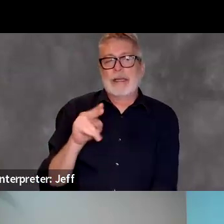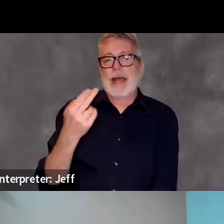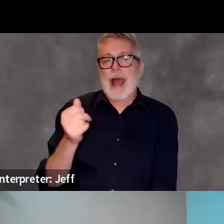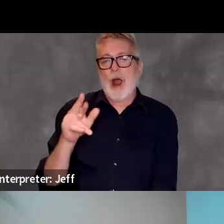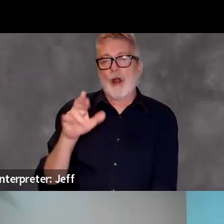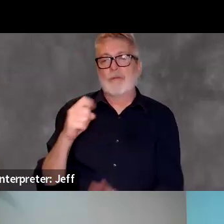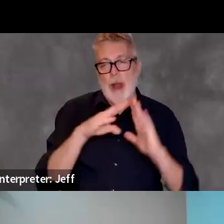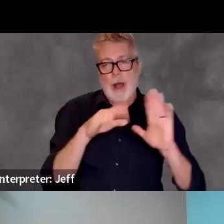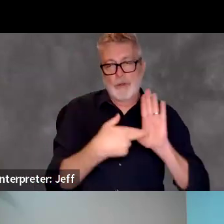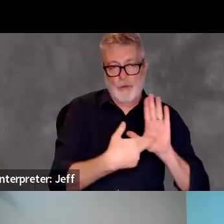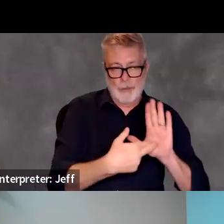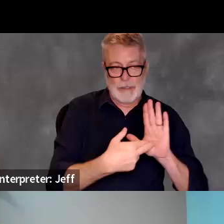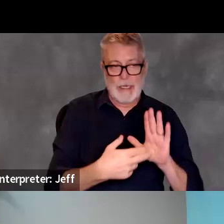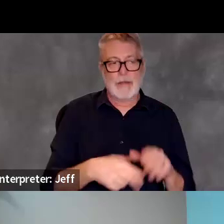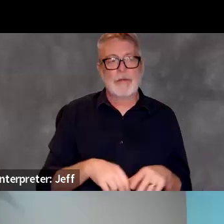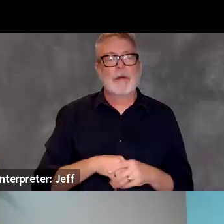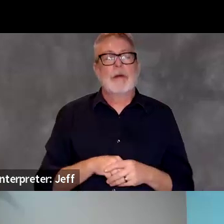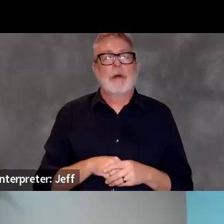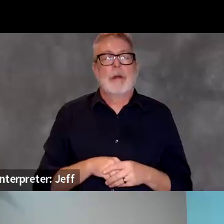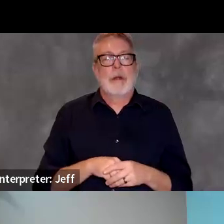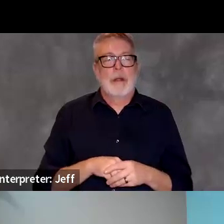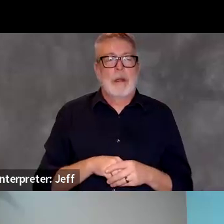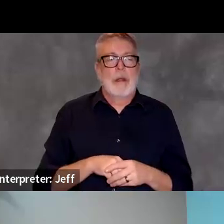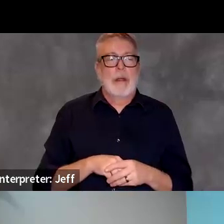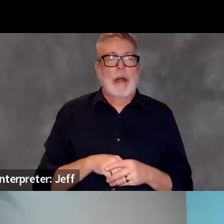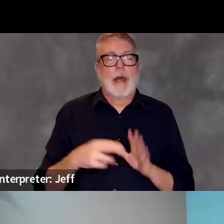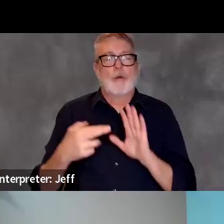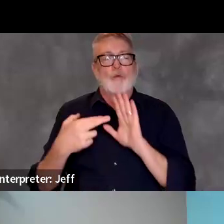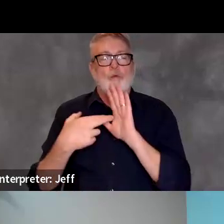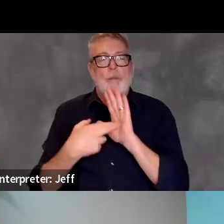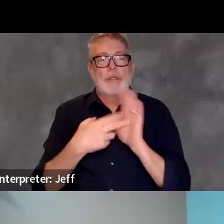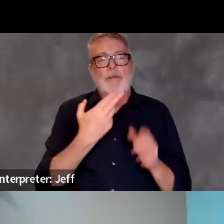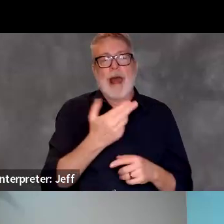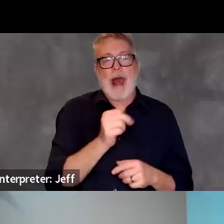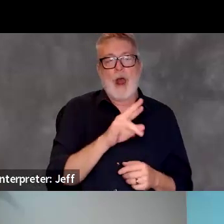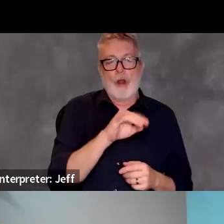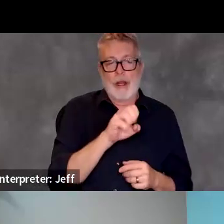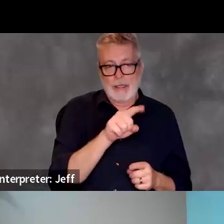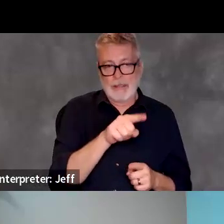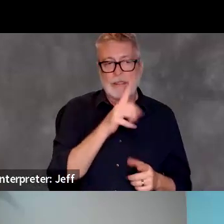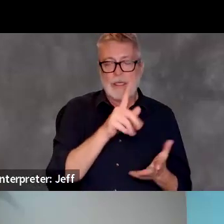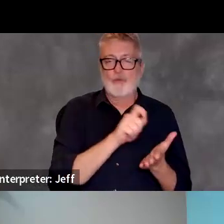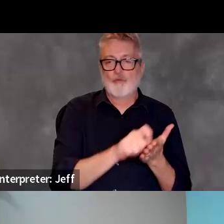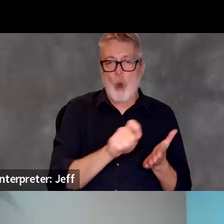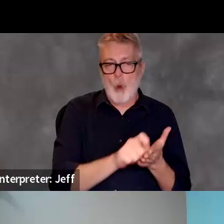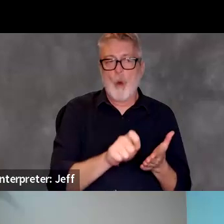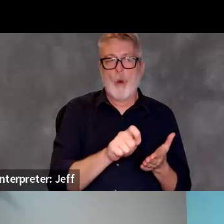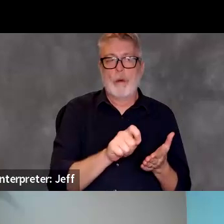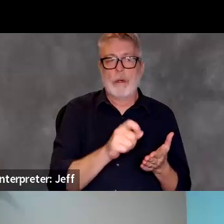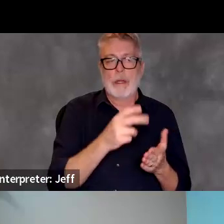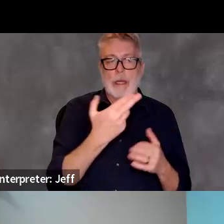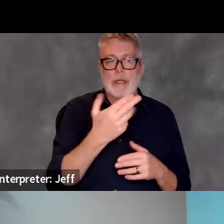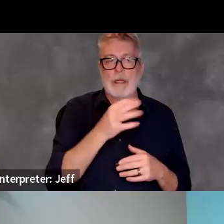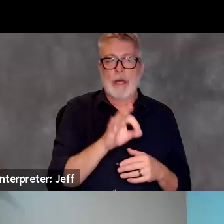House side. It's going through the House subcommittee now. And Representative Harris is the author of House